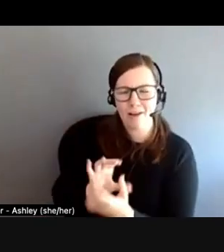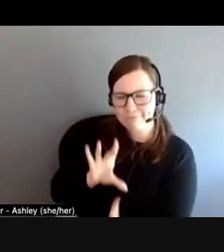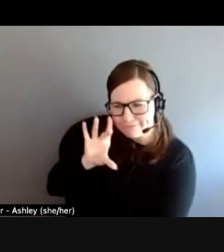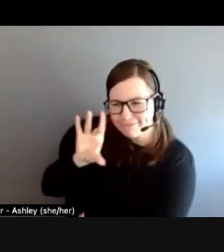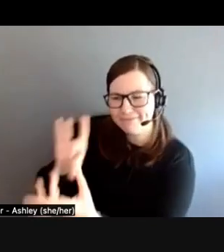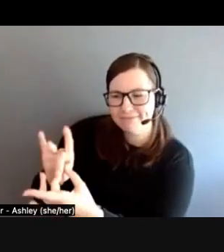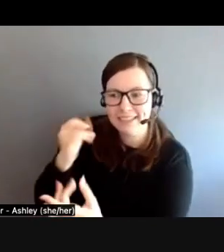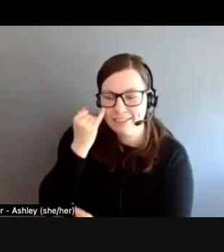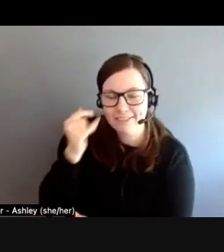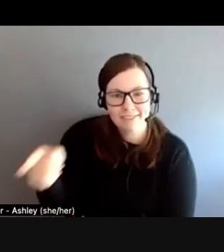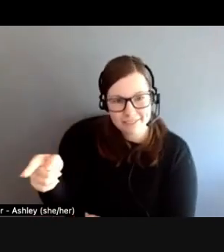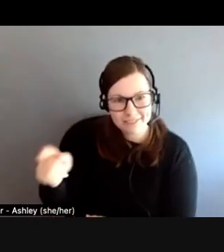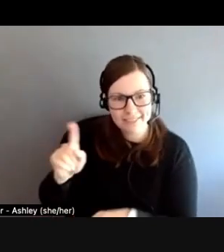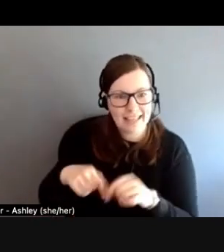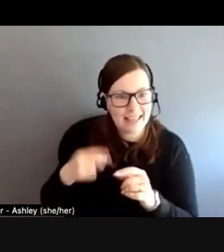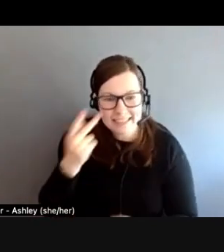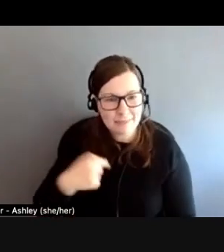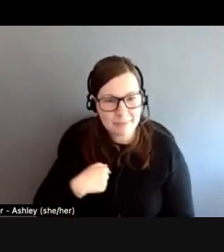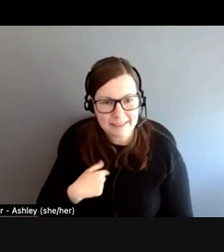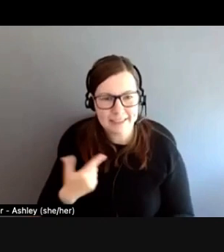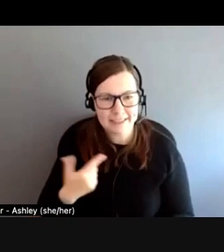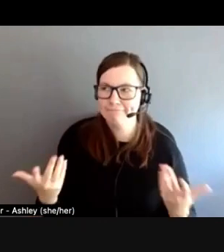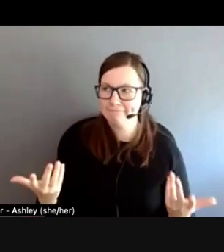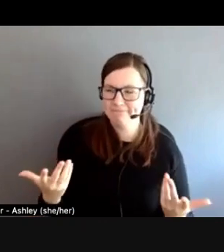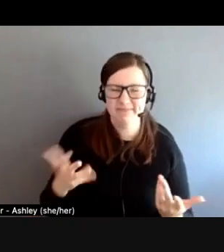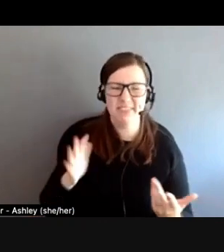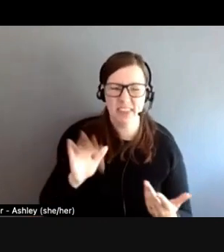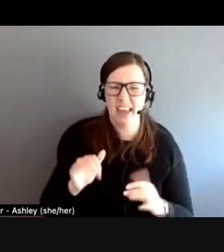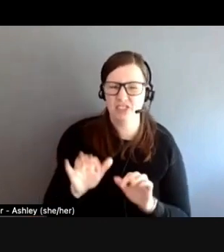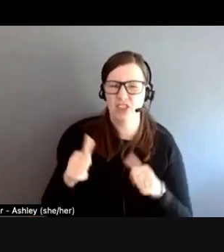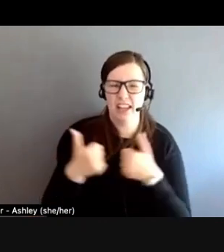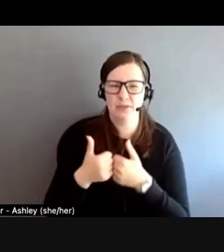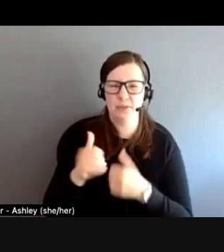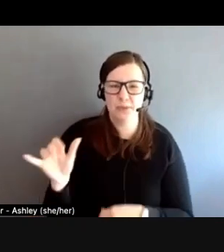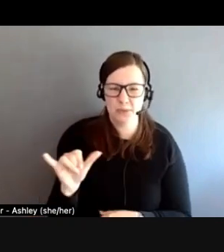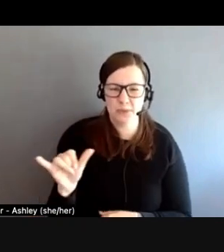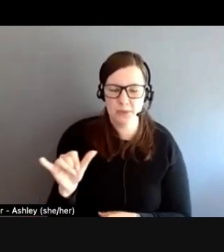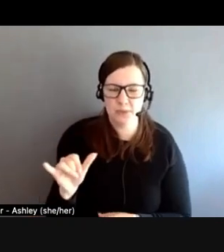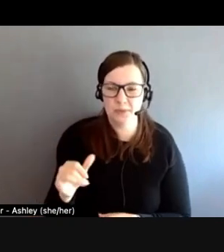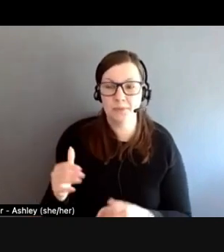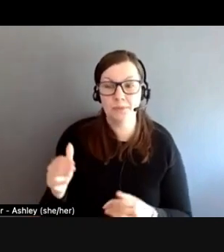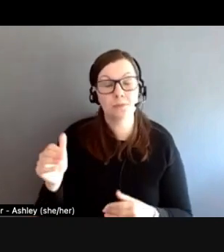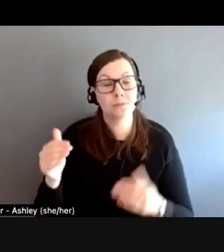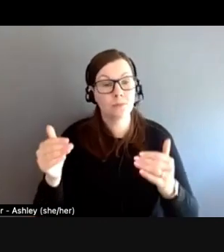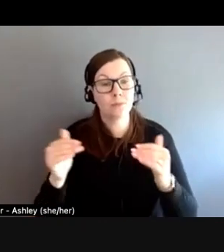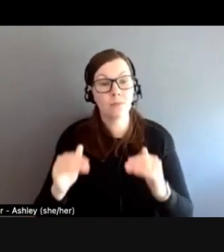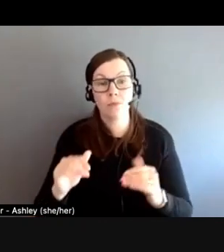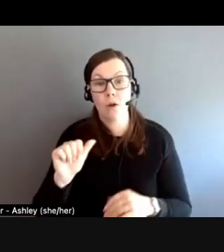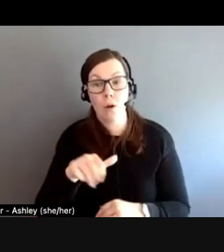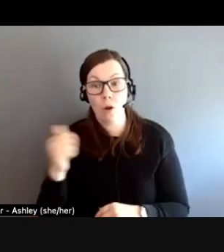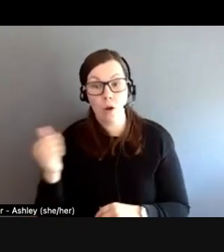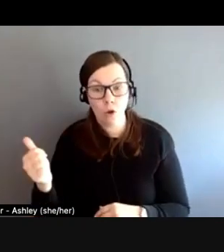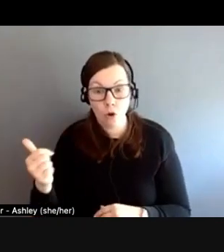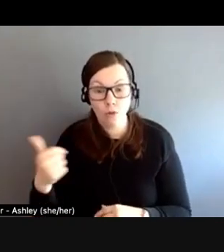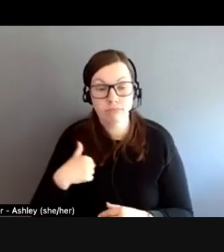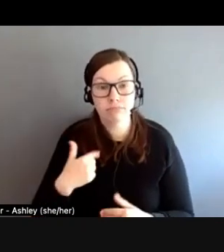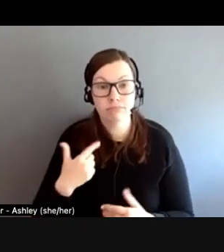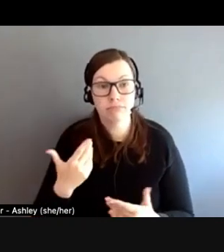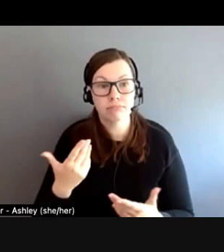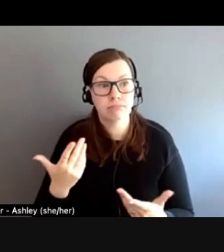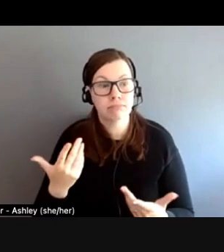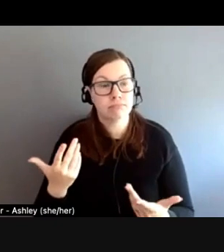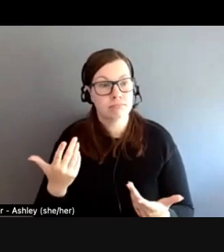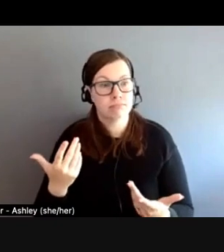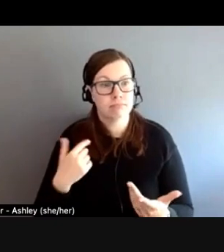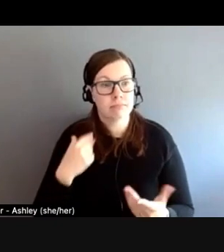I also face the challenge of how do I create videos by